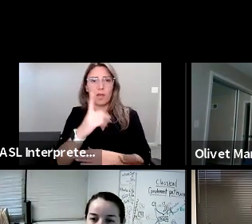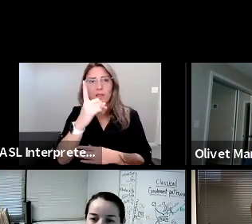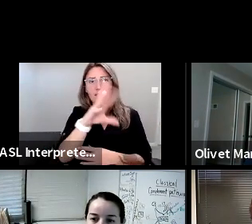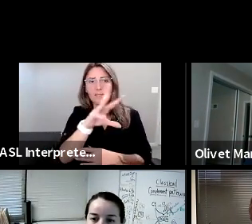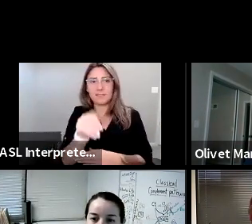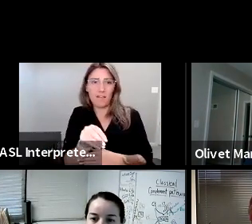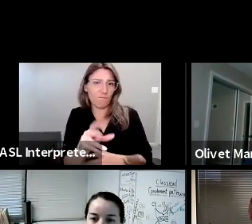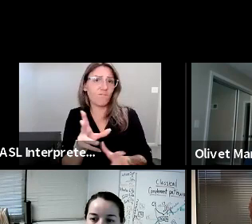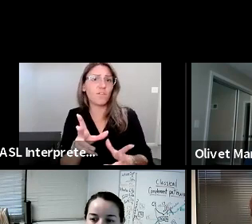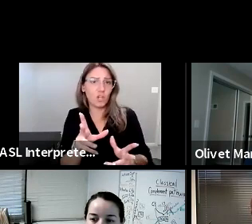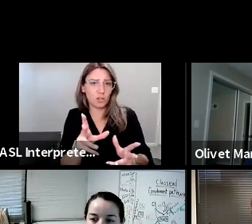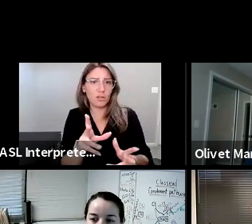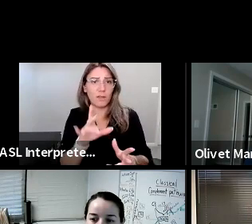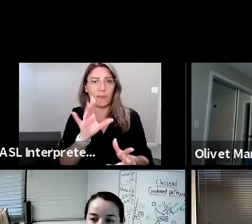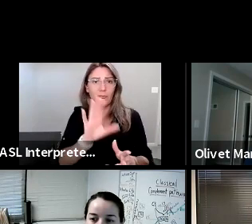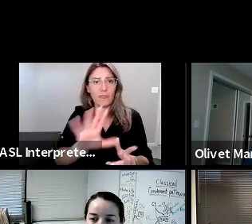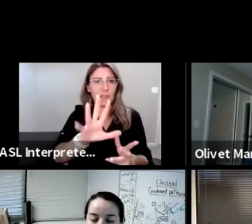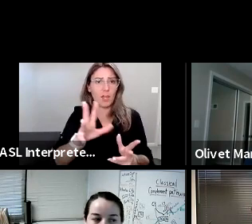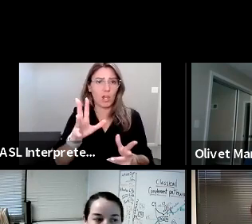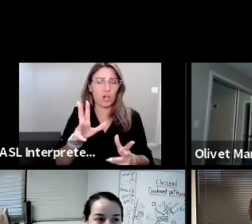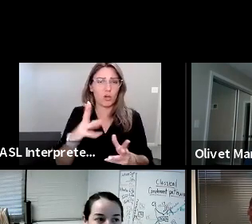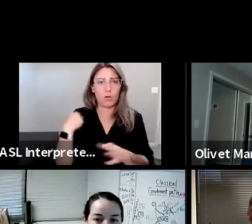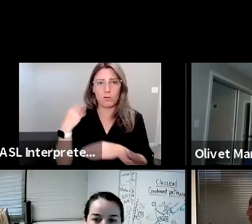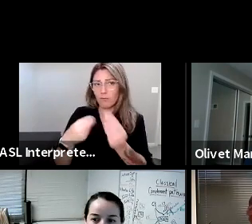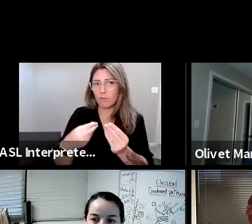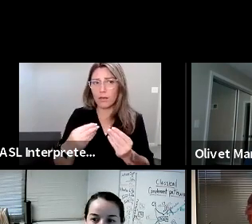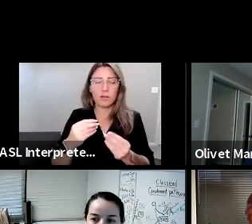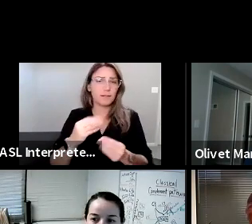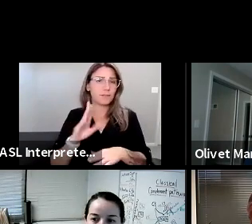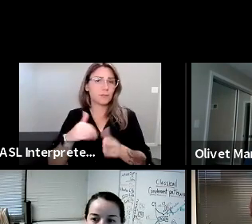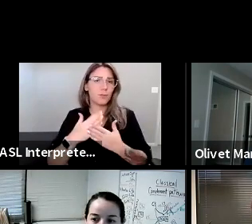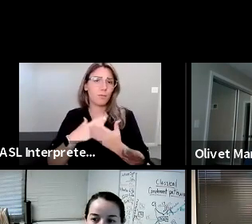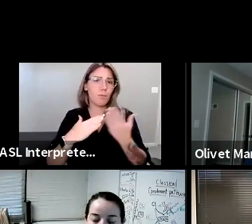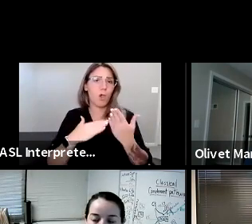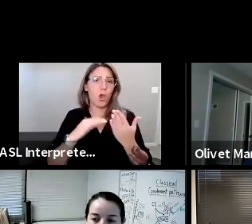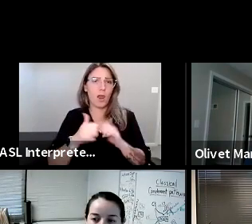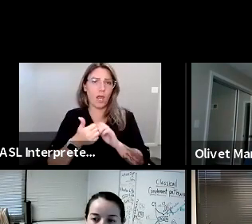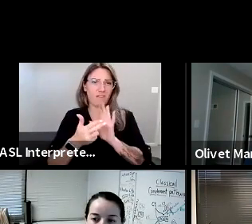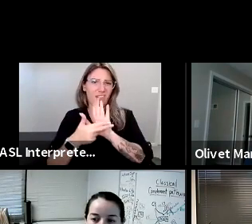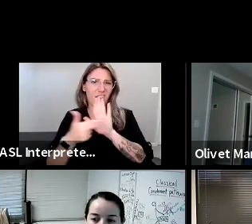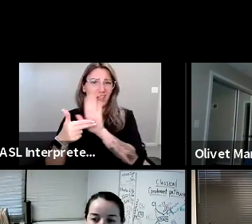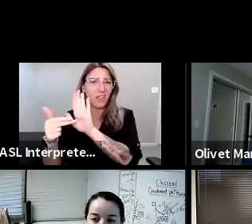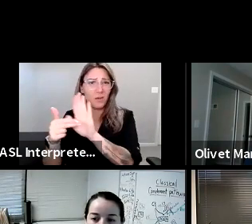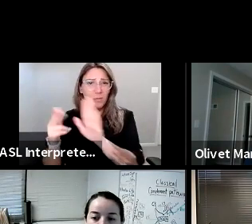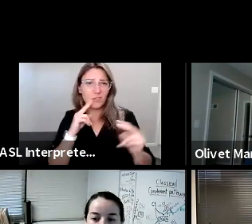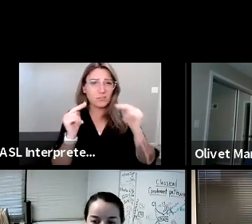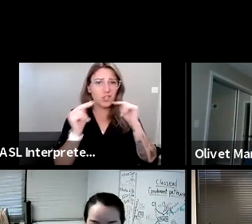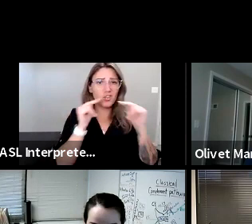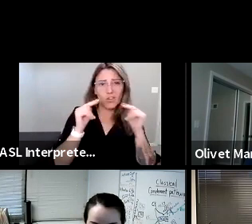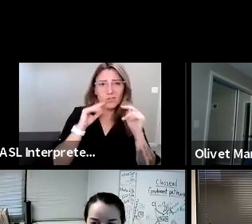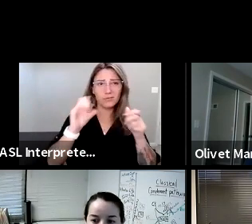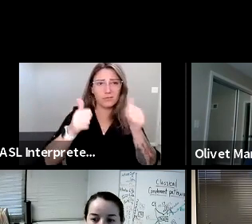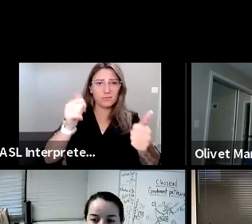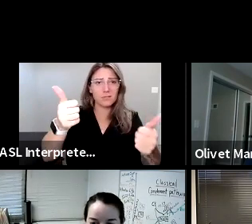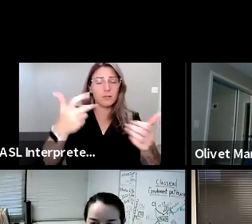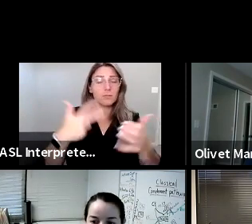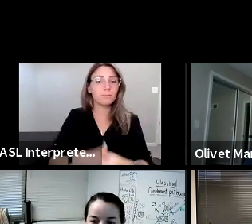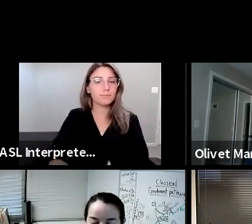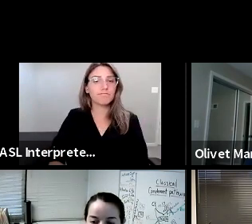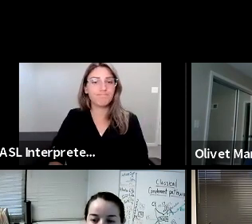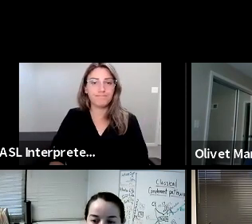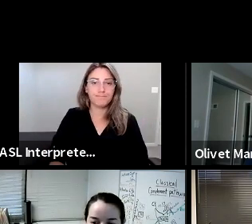that's all a part of, how these labels are getting negotiated.